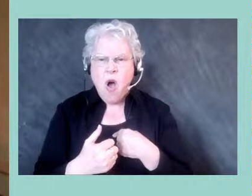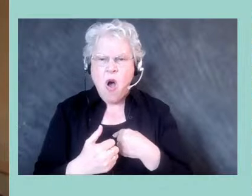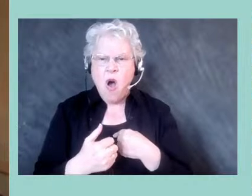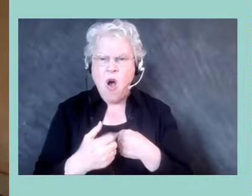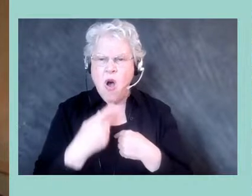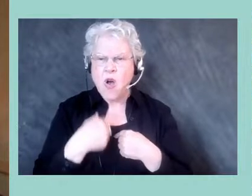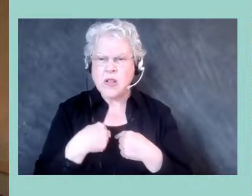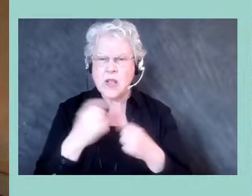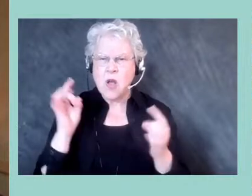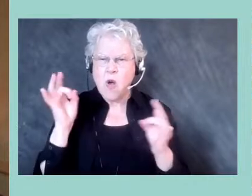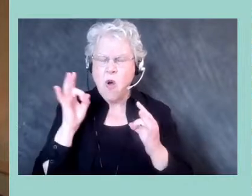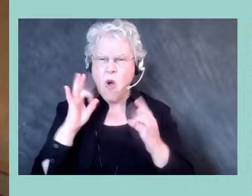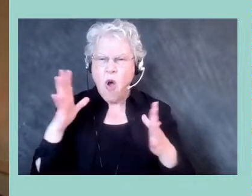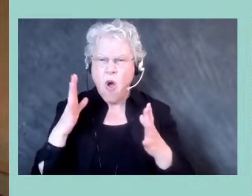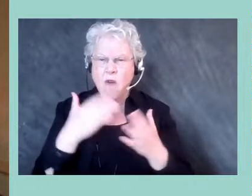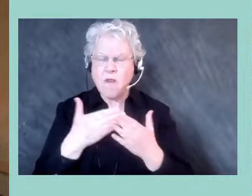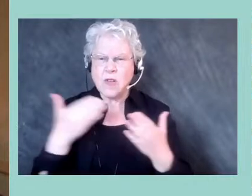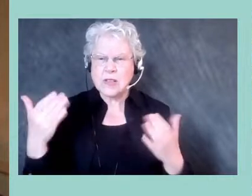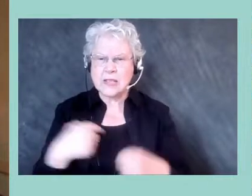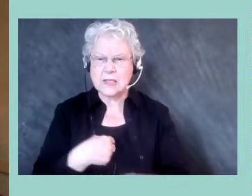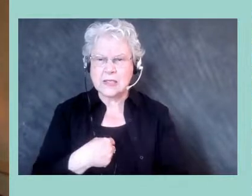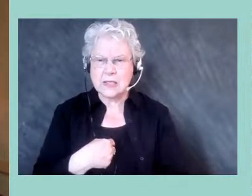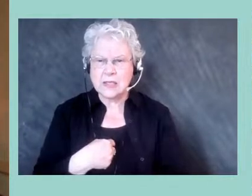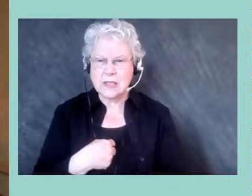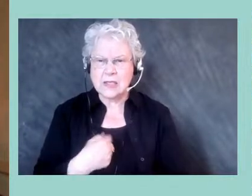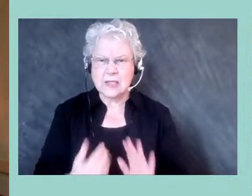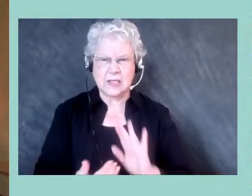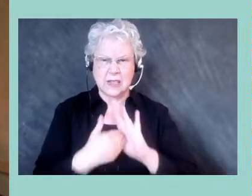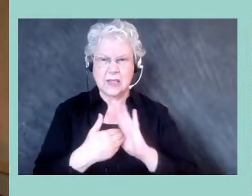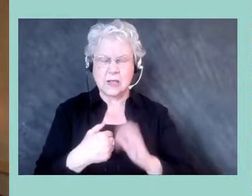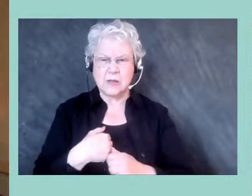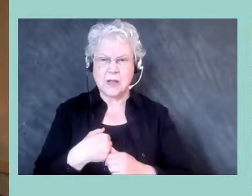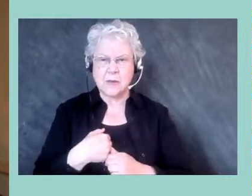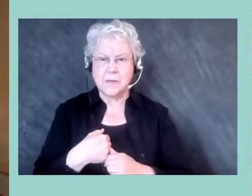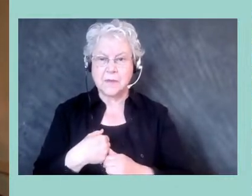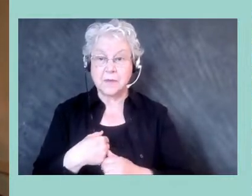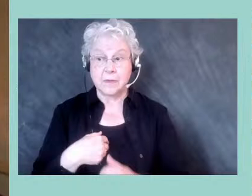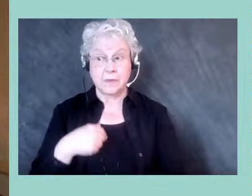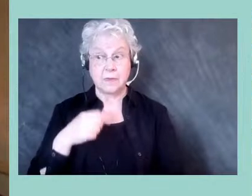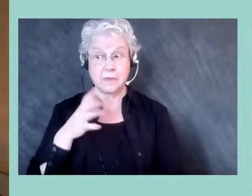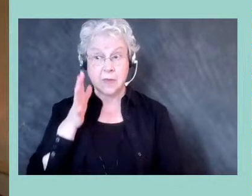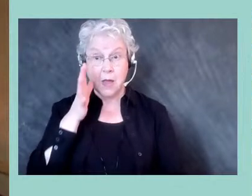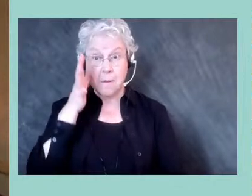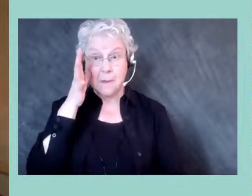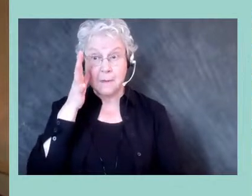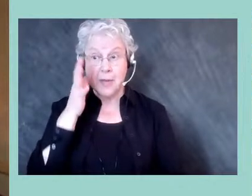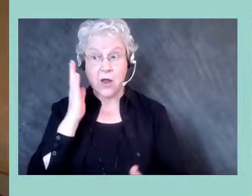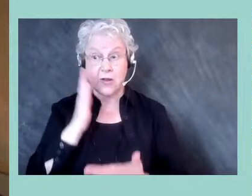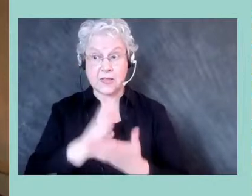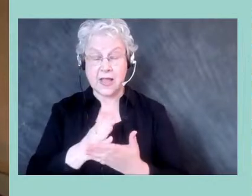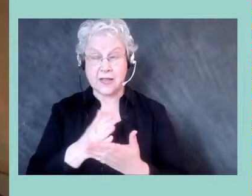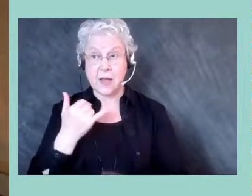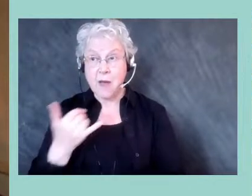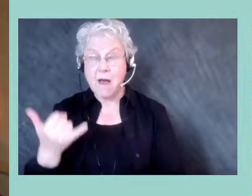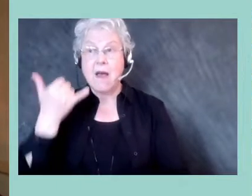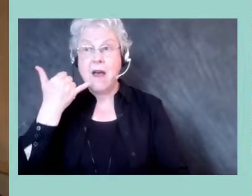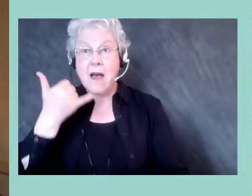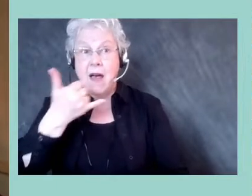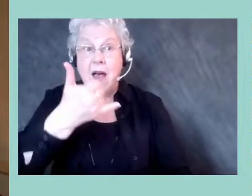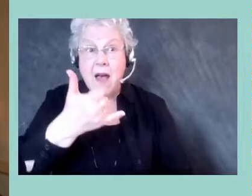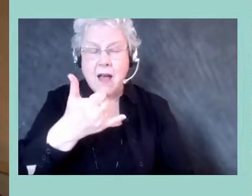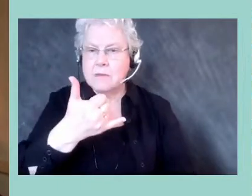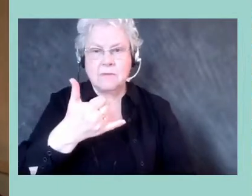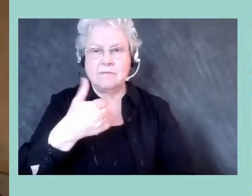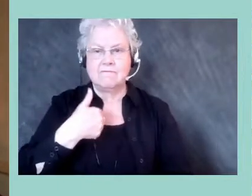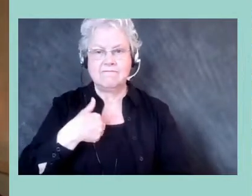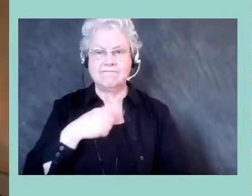they would say incredibly hurtful things to me. When my parents stopped handing me the phone when